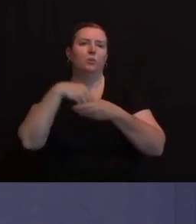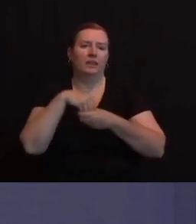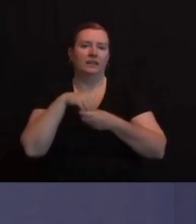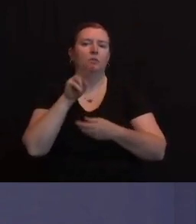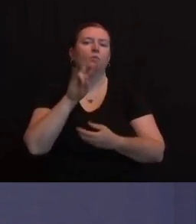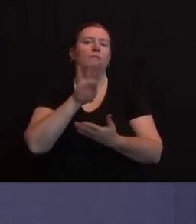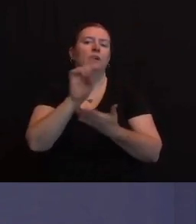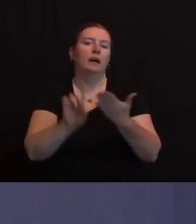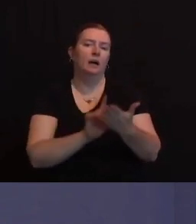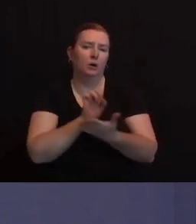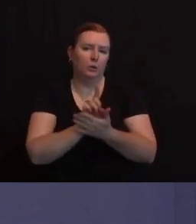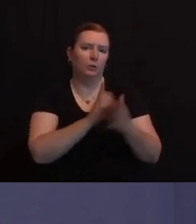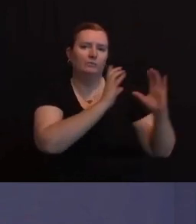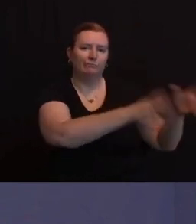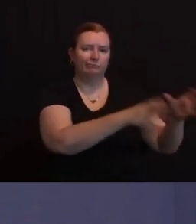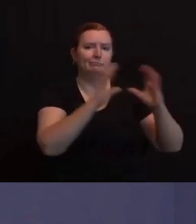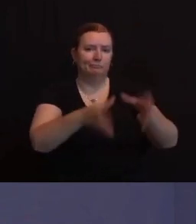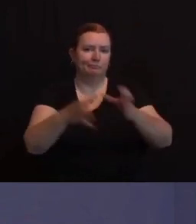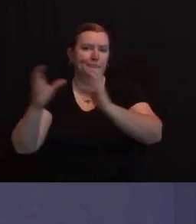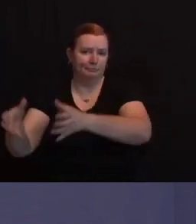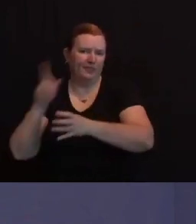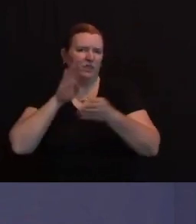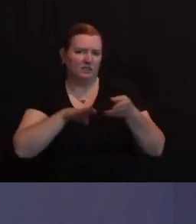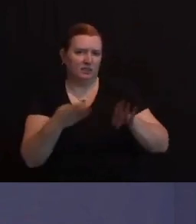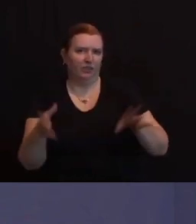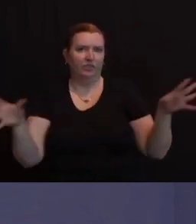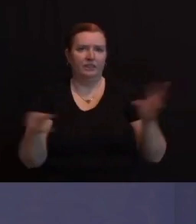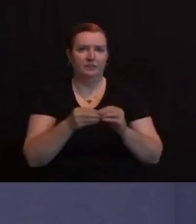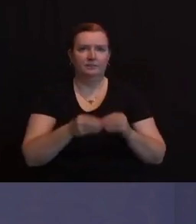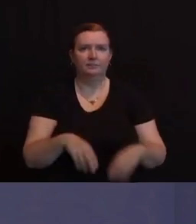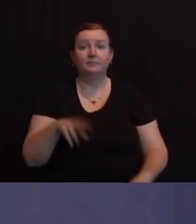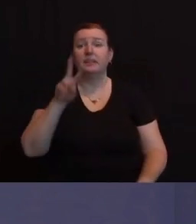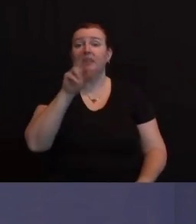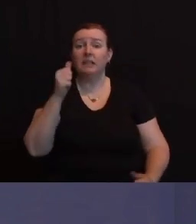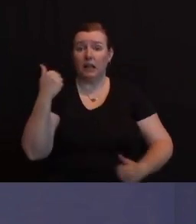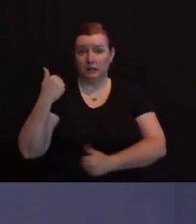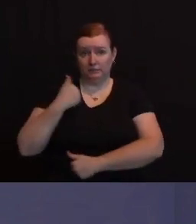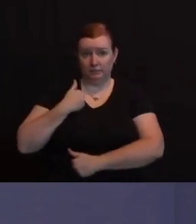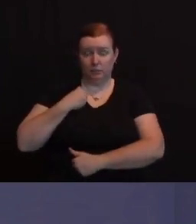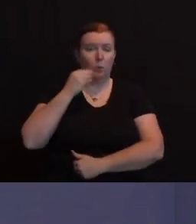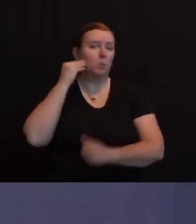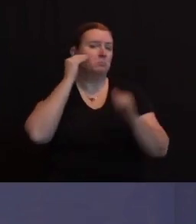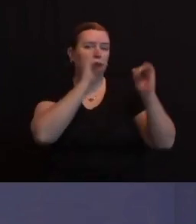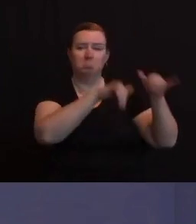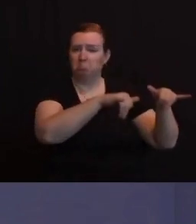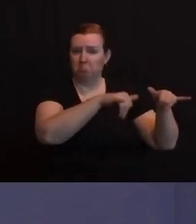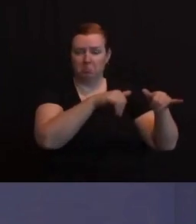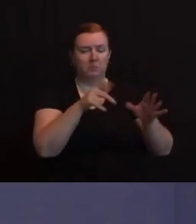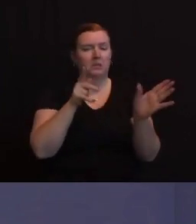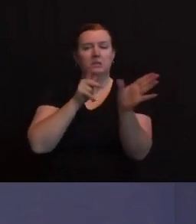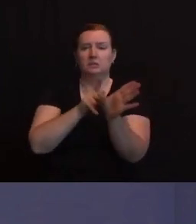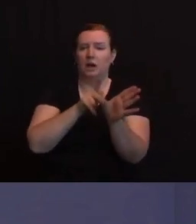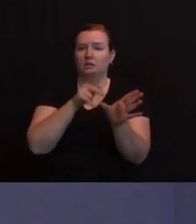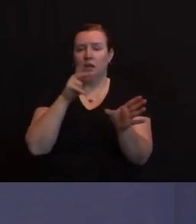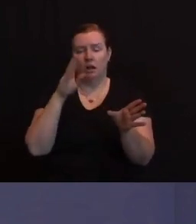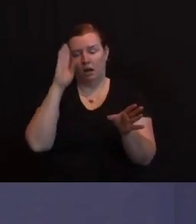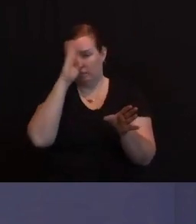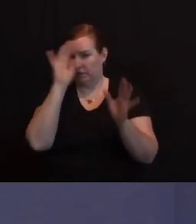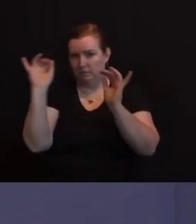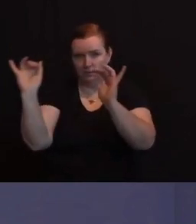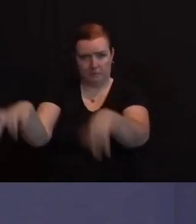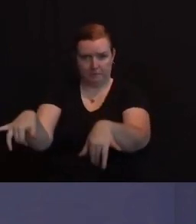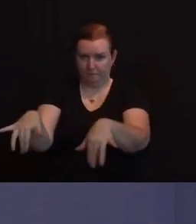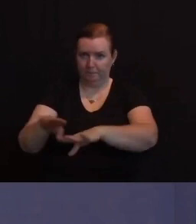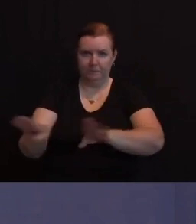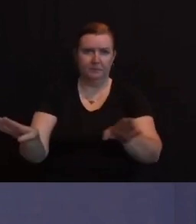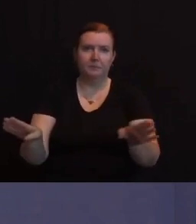evening. The state veteran homes numbers remain the same, as do our psych hospital numbers. The overall New